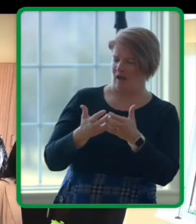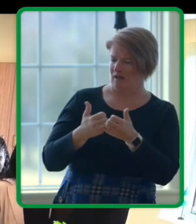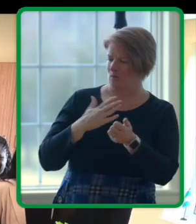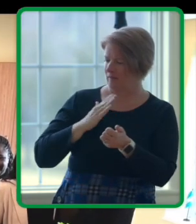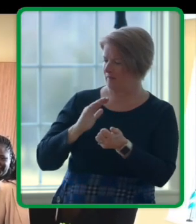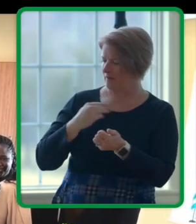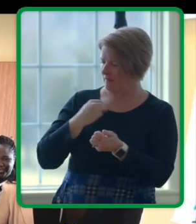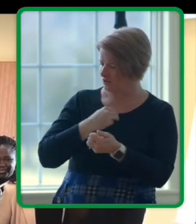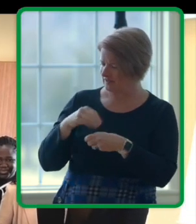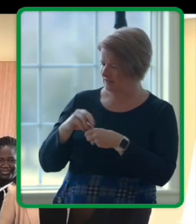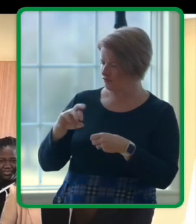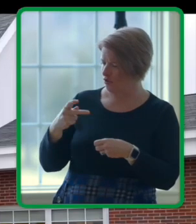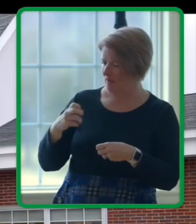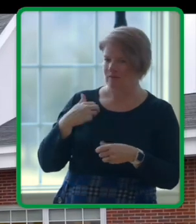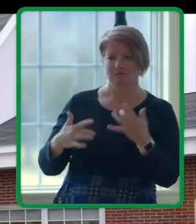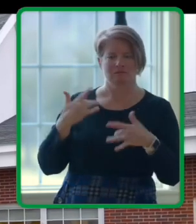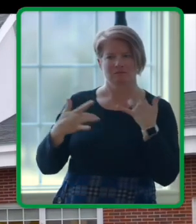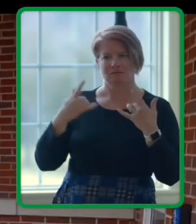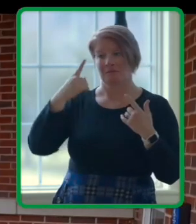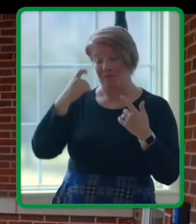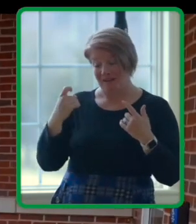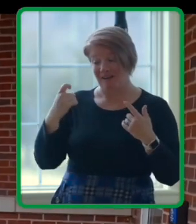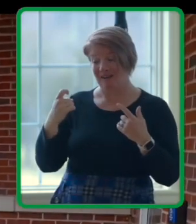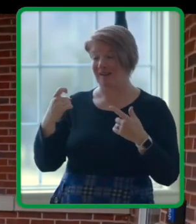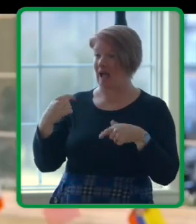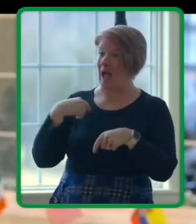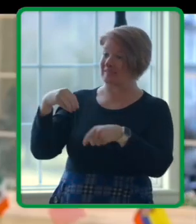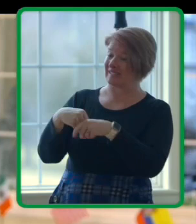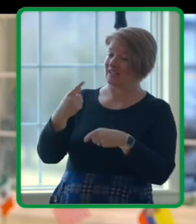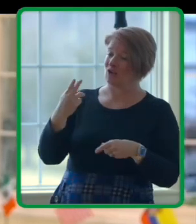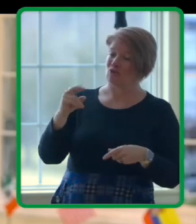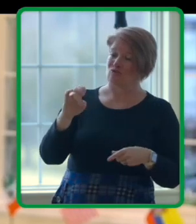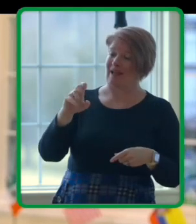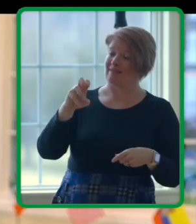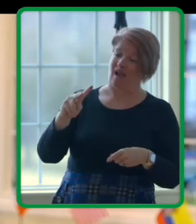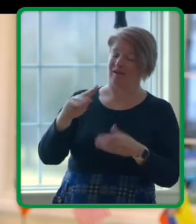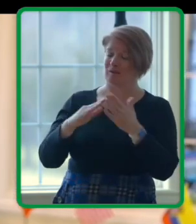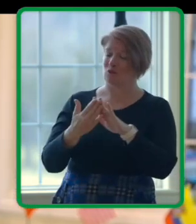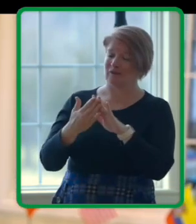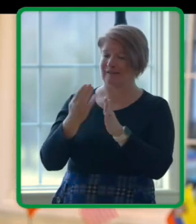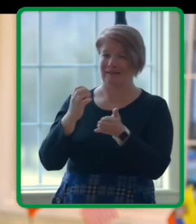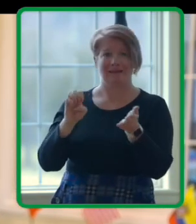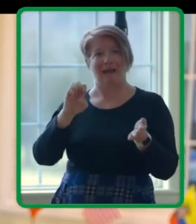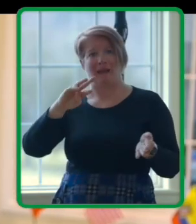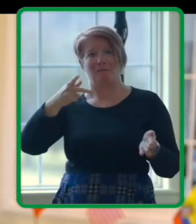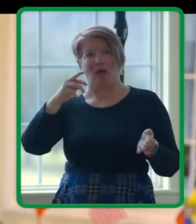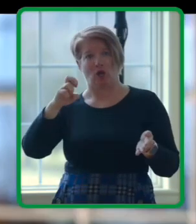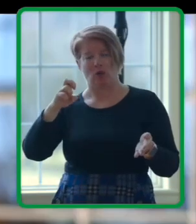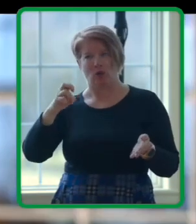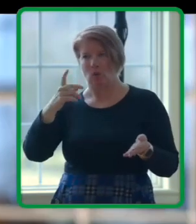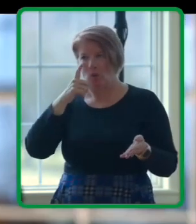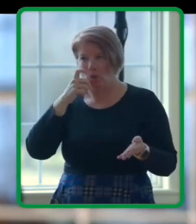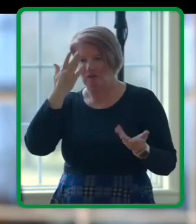was super excited, especially because I was at Greylock's Community Empowerment Center. Because who doesn't want to learn how to take care of their money, especially for the future?